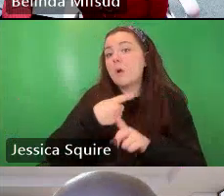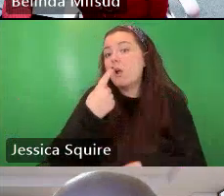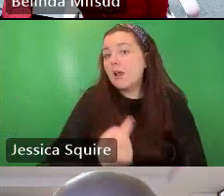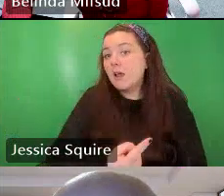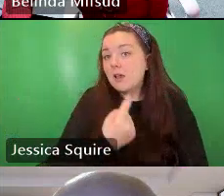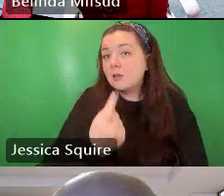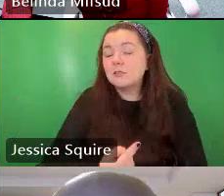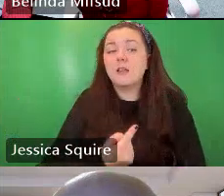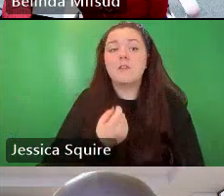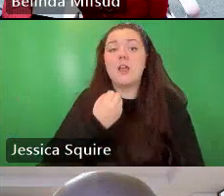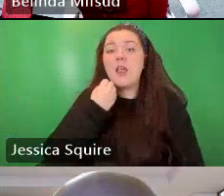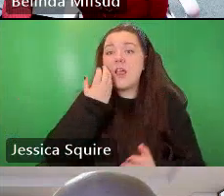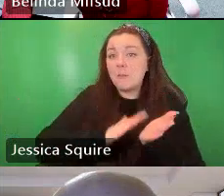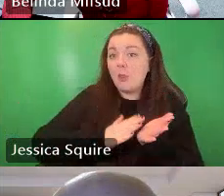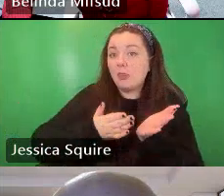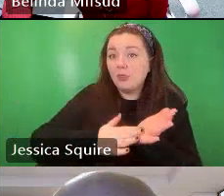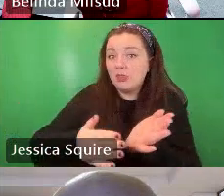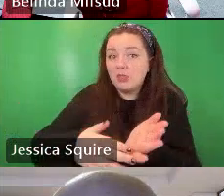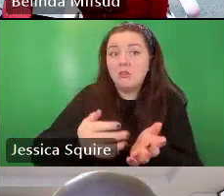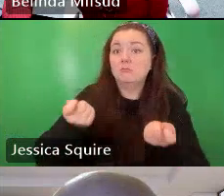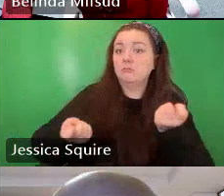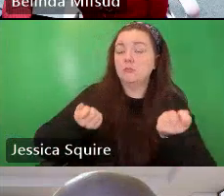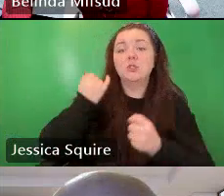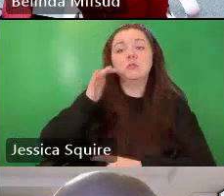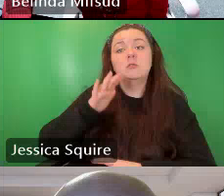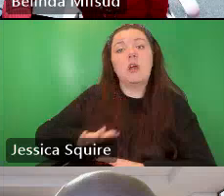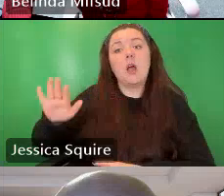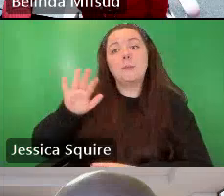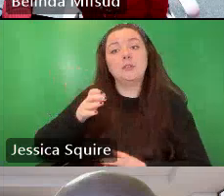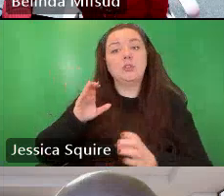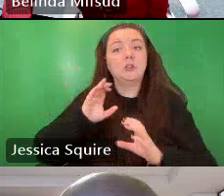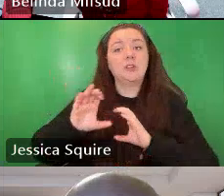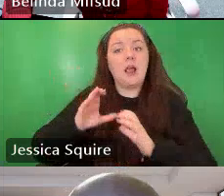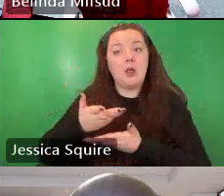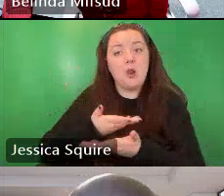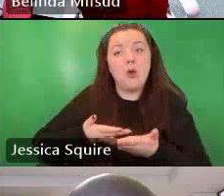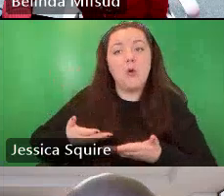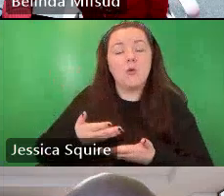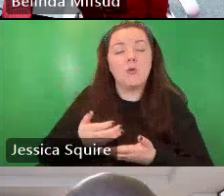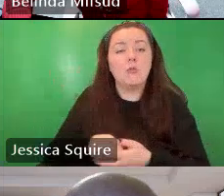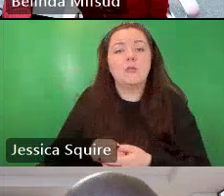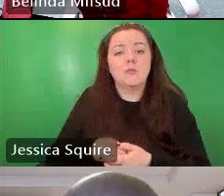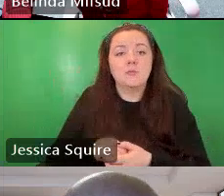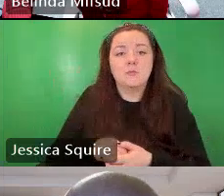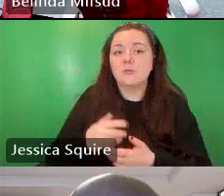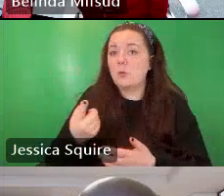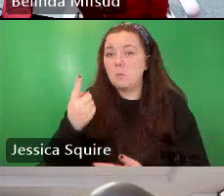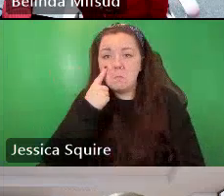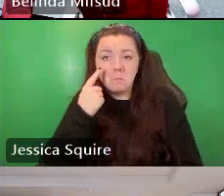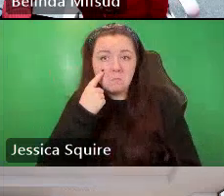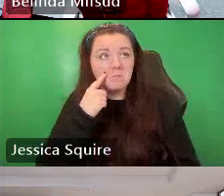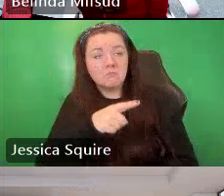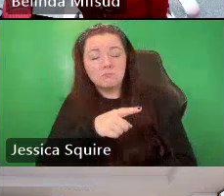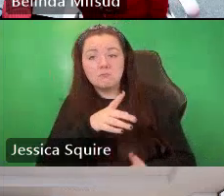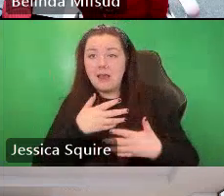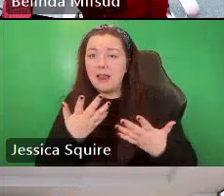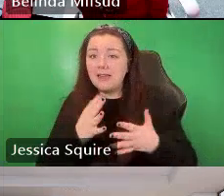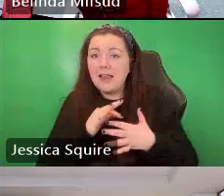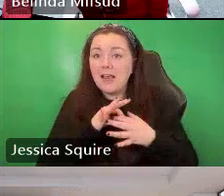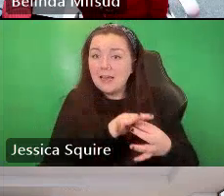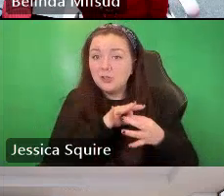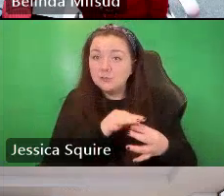with different sessions every month. So if you're interested in that, again, just emails on our generic email address around engagement. But apart